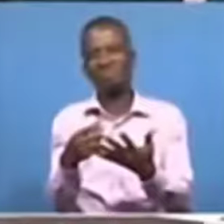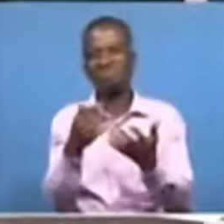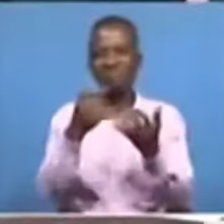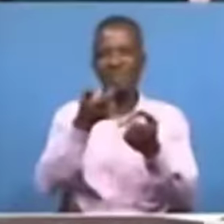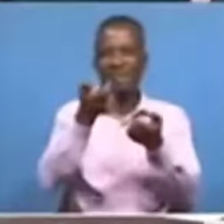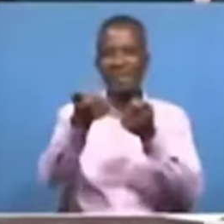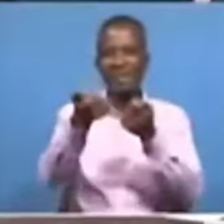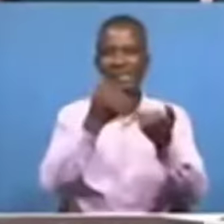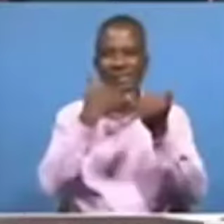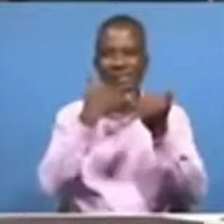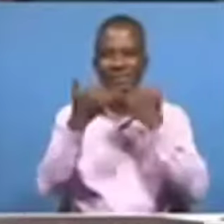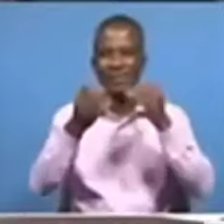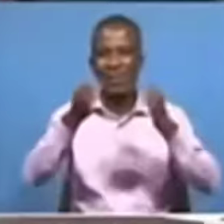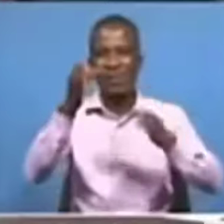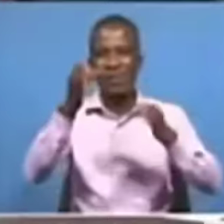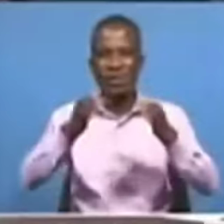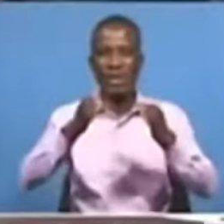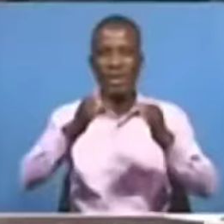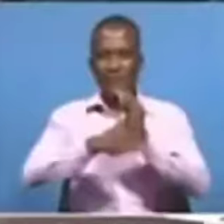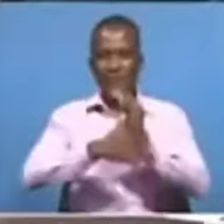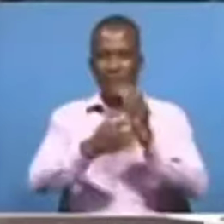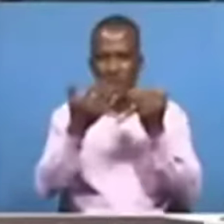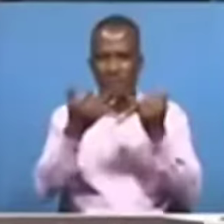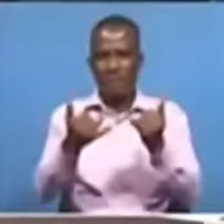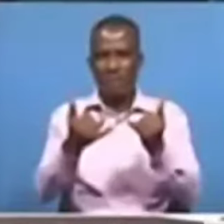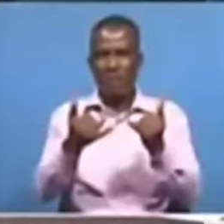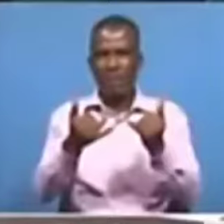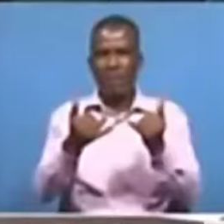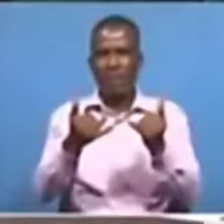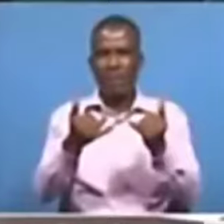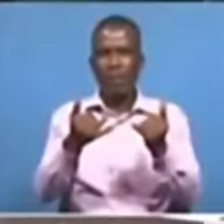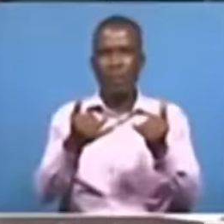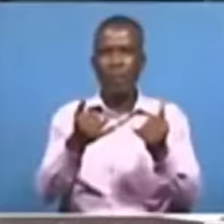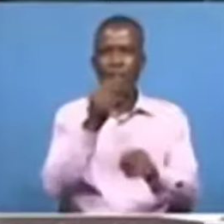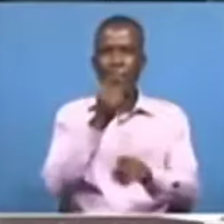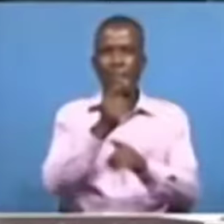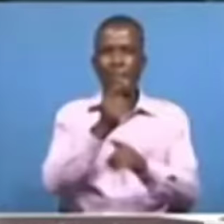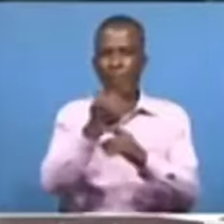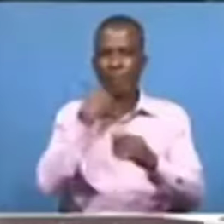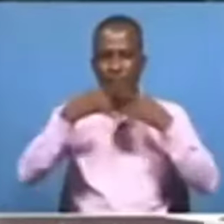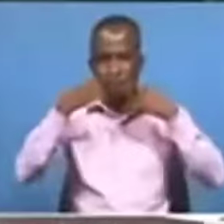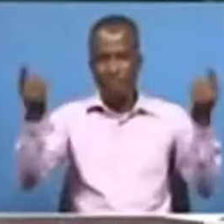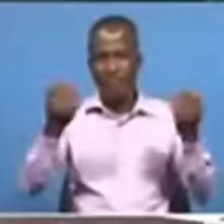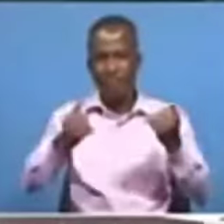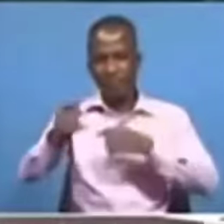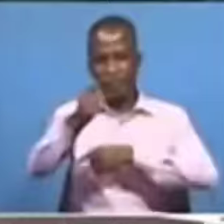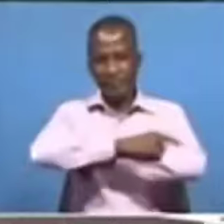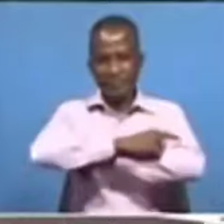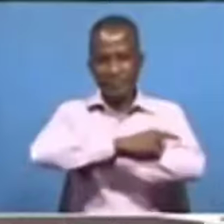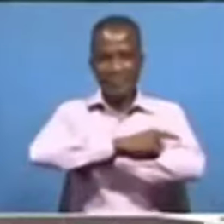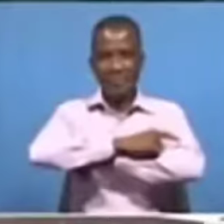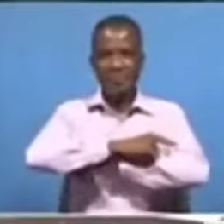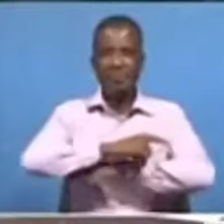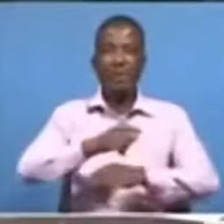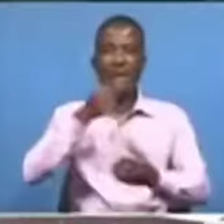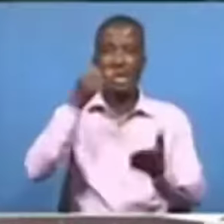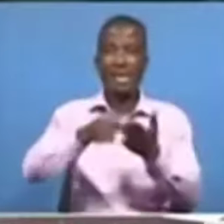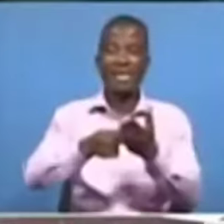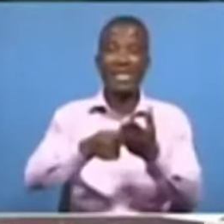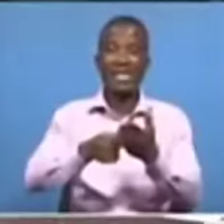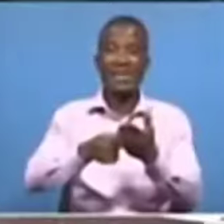law committed by the court which have occasioned a miscarriage of justice. And so today's application